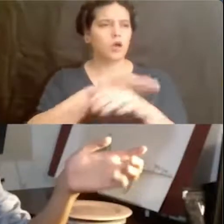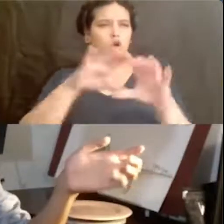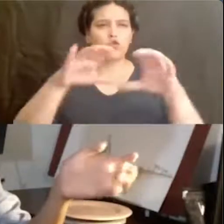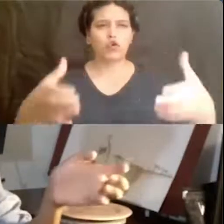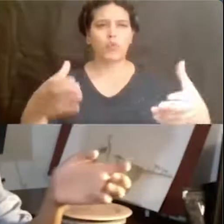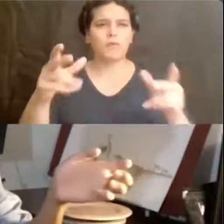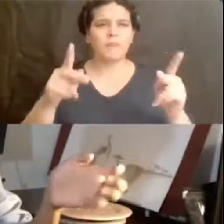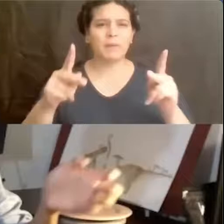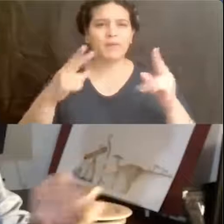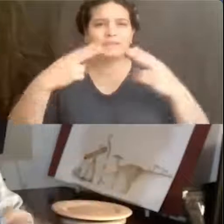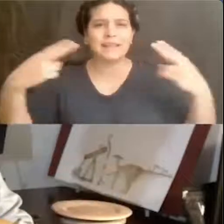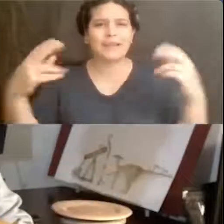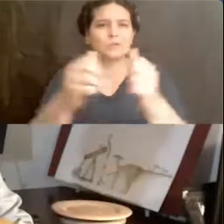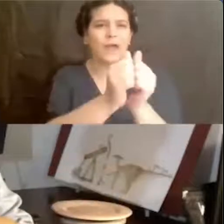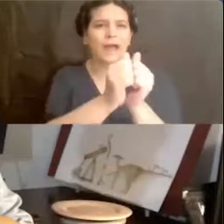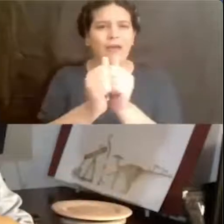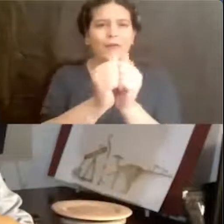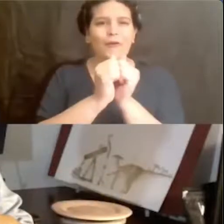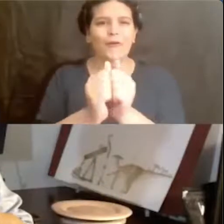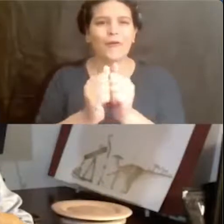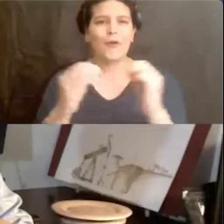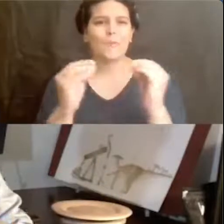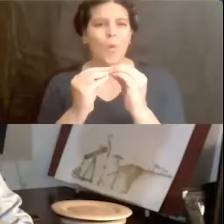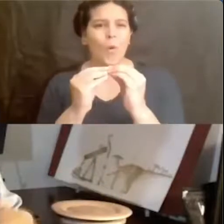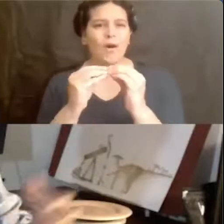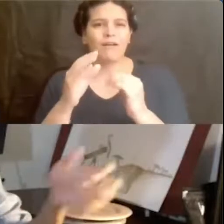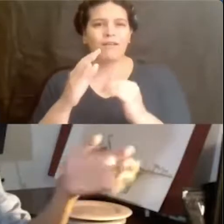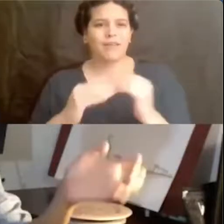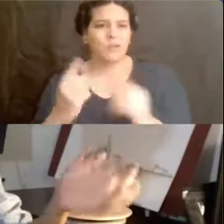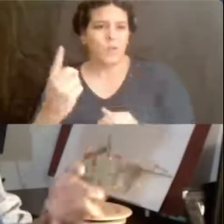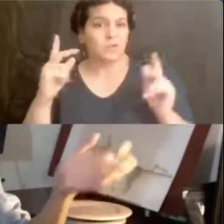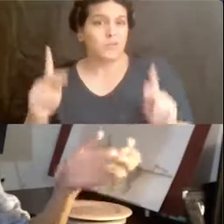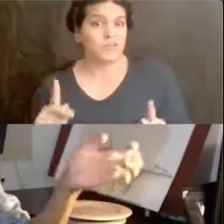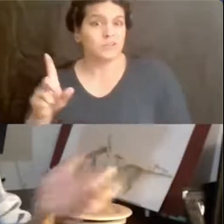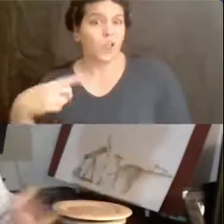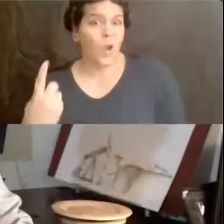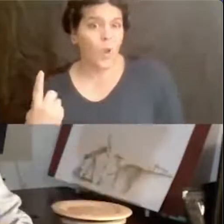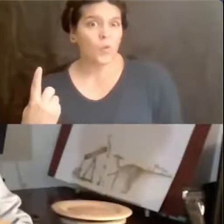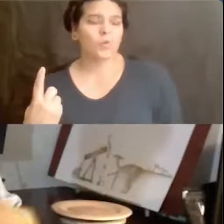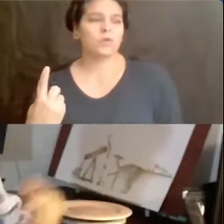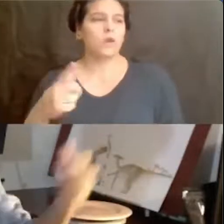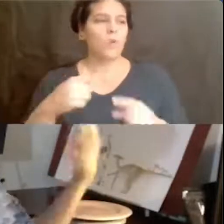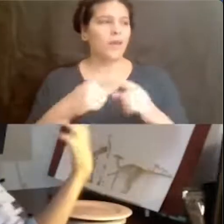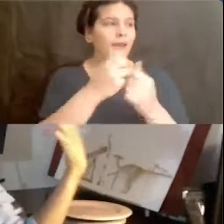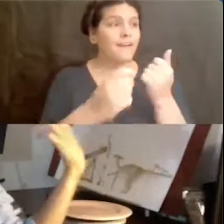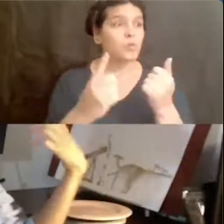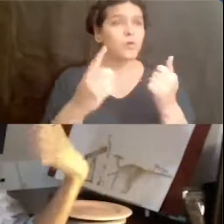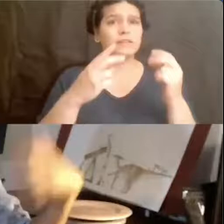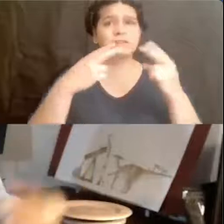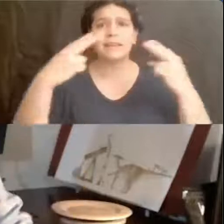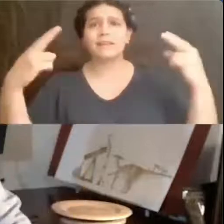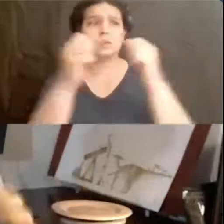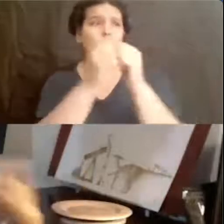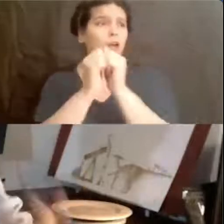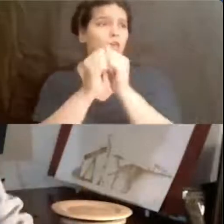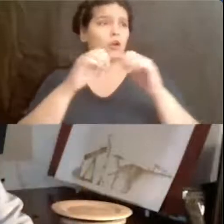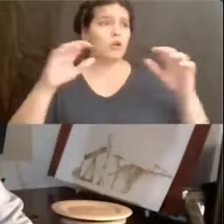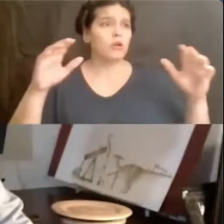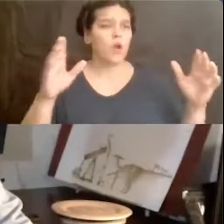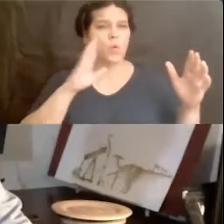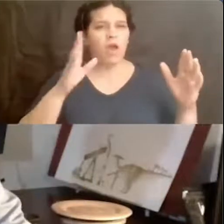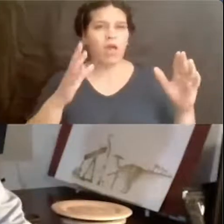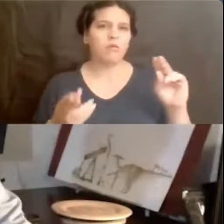one person, and that way when everybody's singing all together, it really elevates